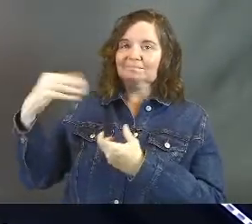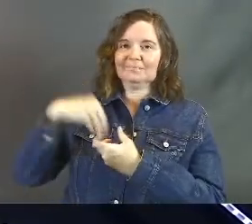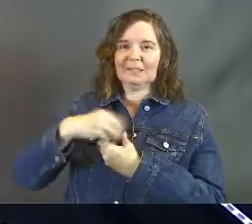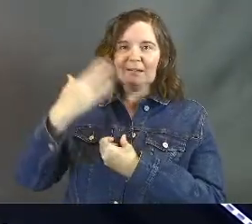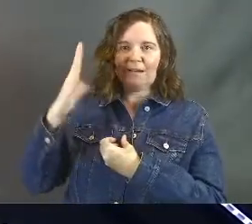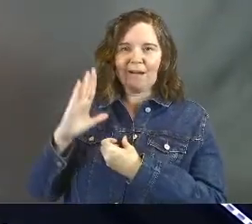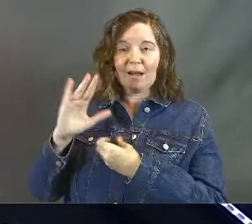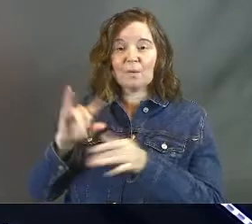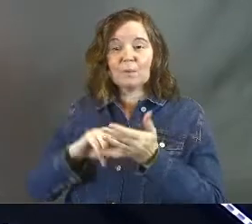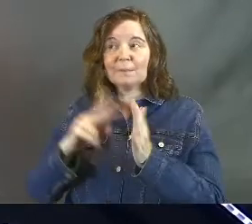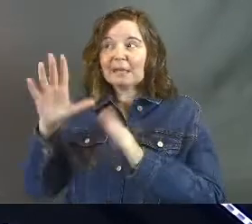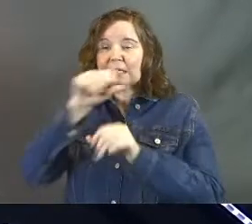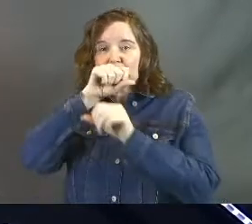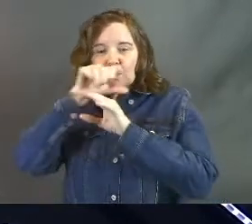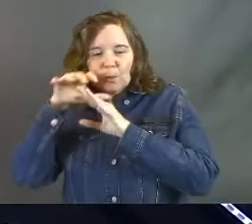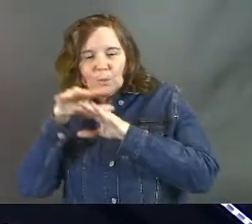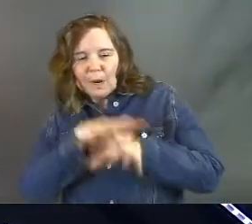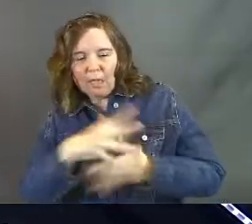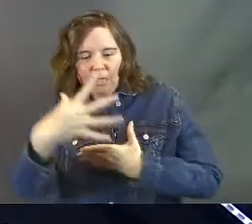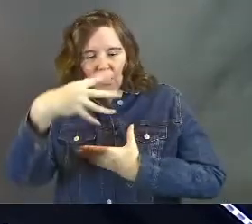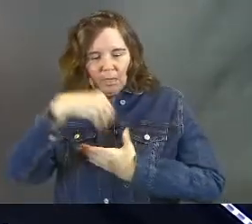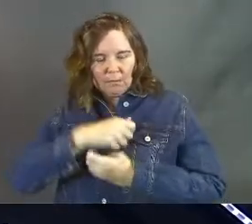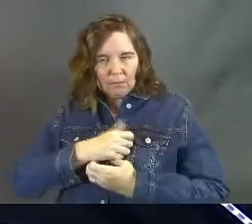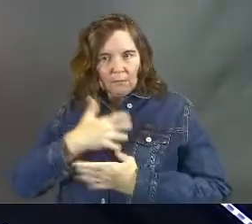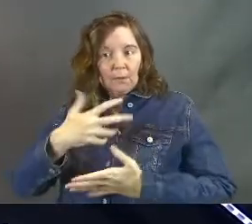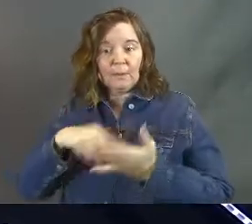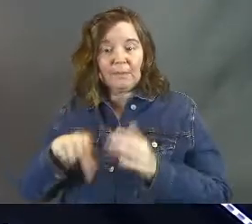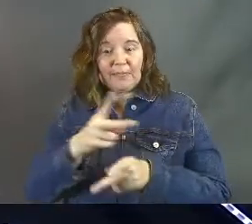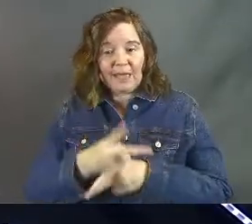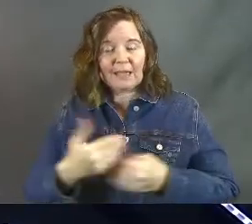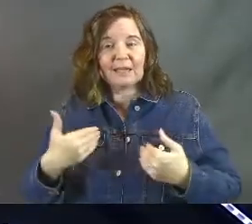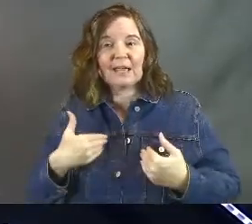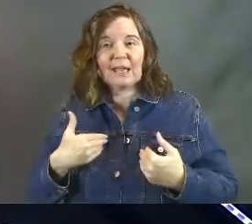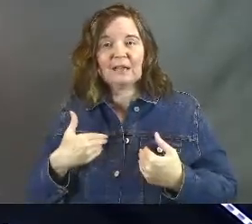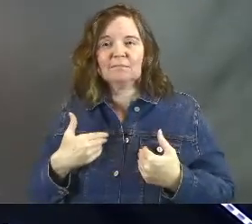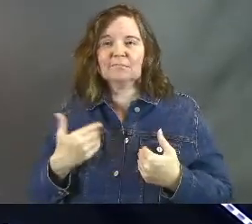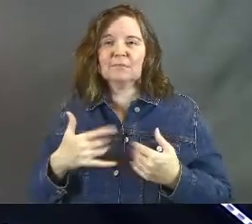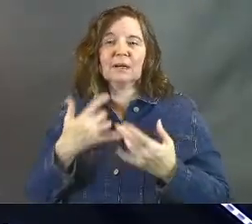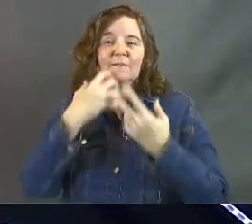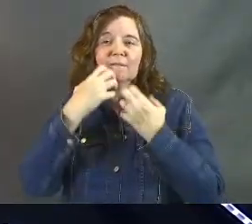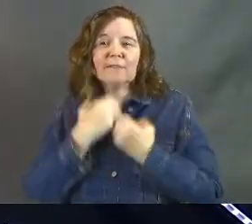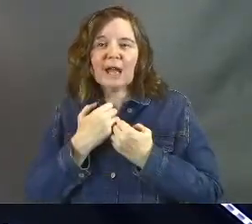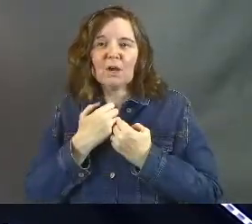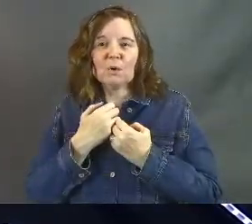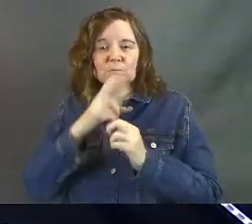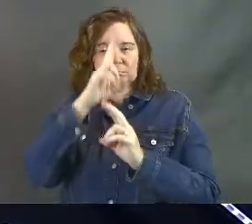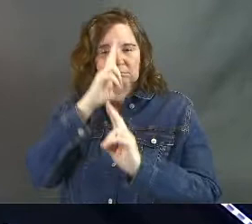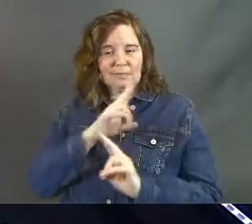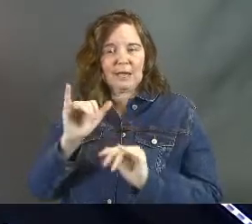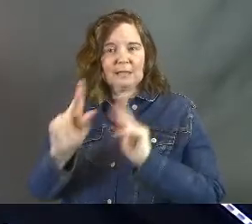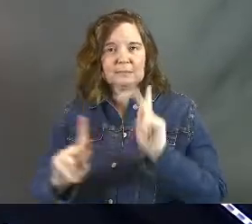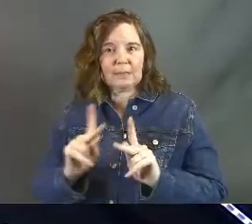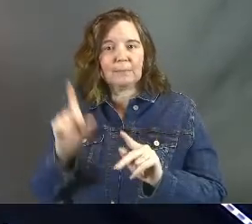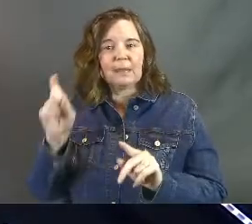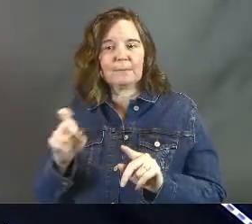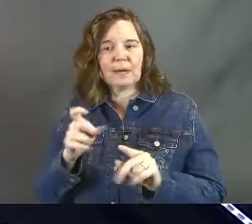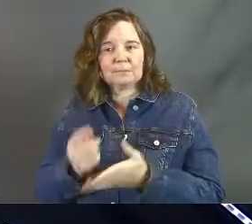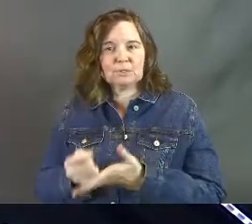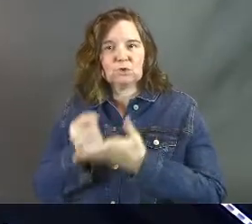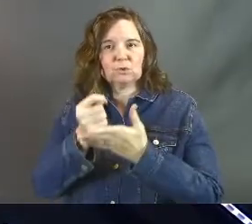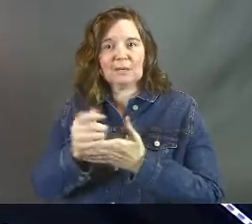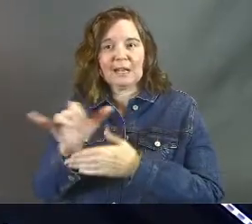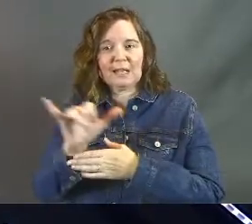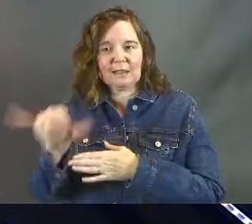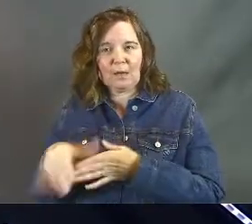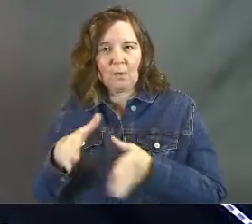which means his breath was breathed into them, which means that they carry immeasurable value and dignity as people, and they must be treated